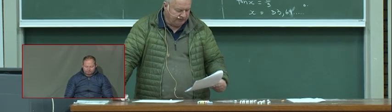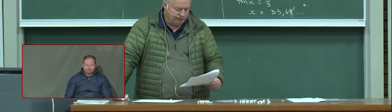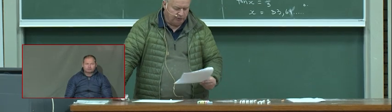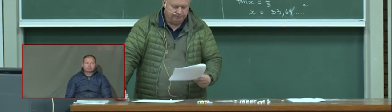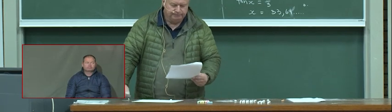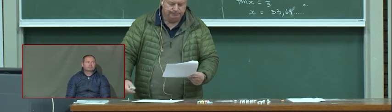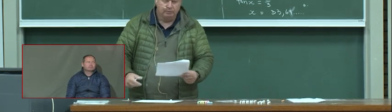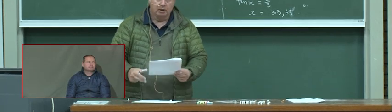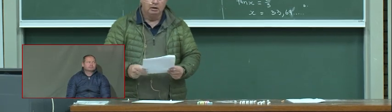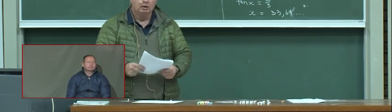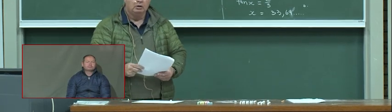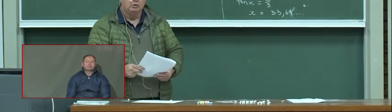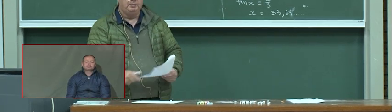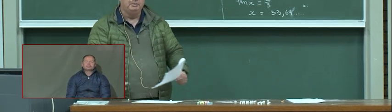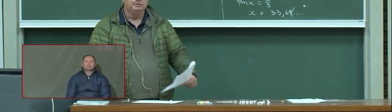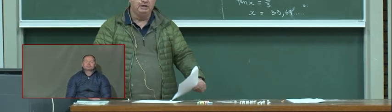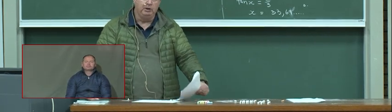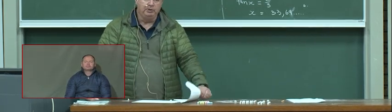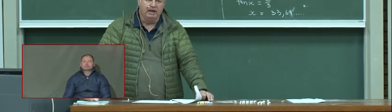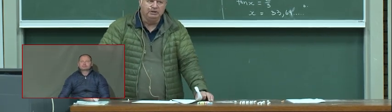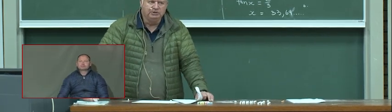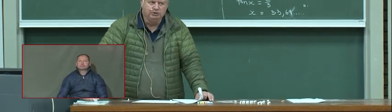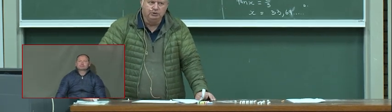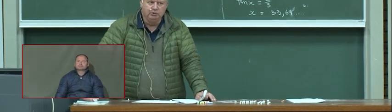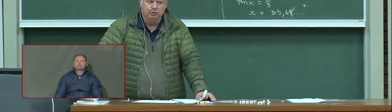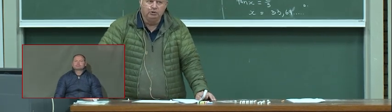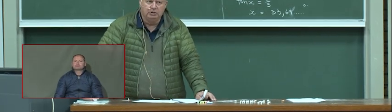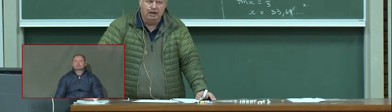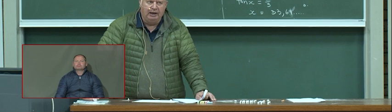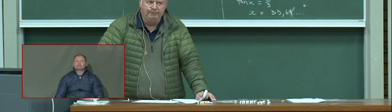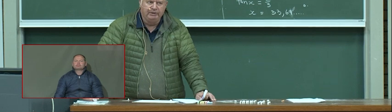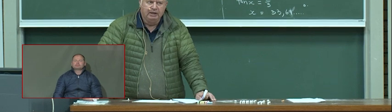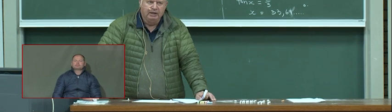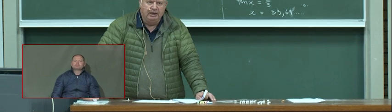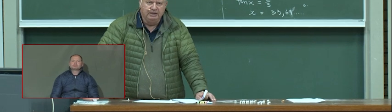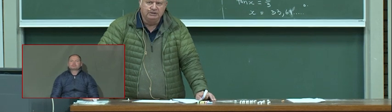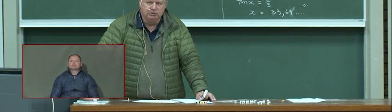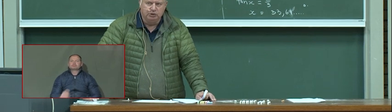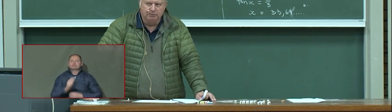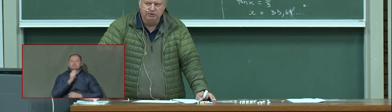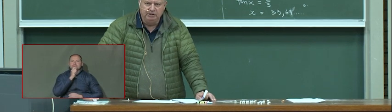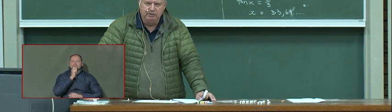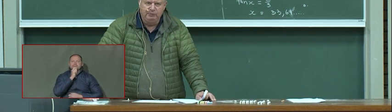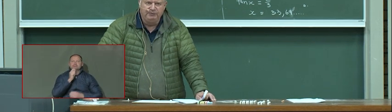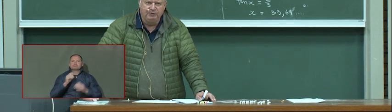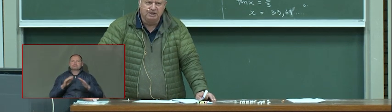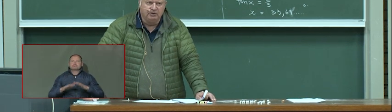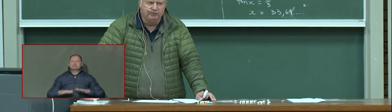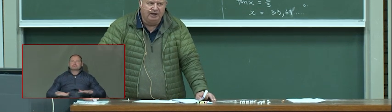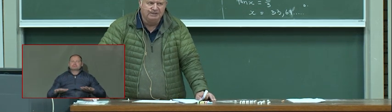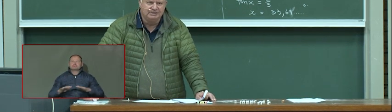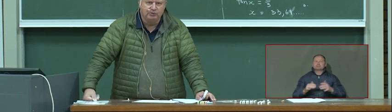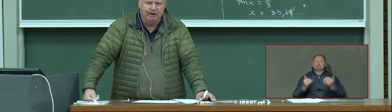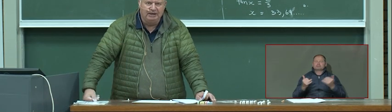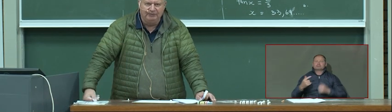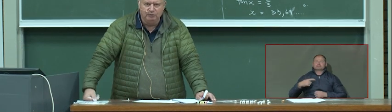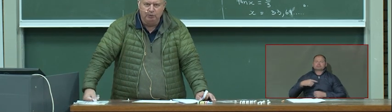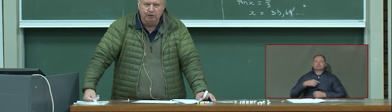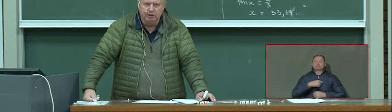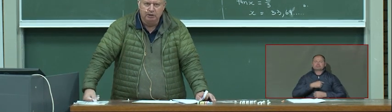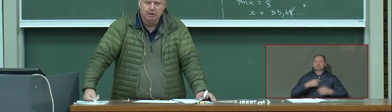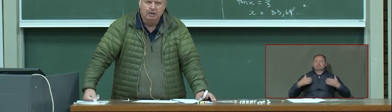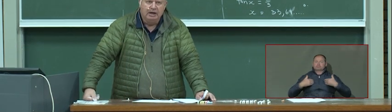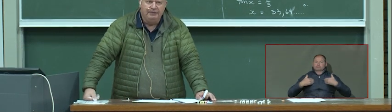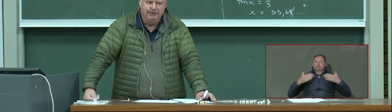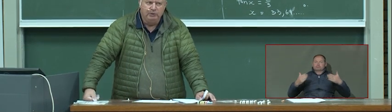Right, good morning everyone. Well, people, today we're going to do analytical geometry, and we're first going to revise the grade 11